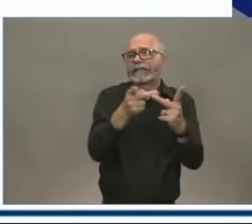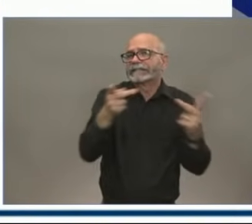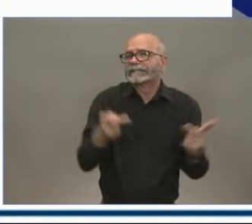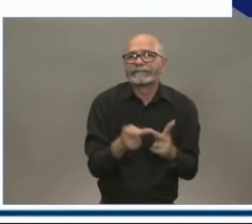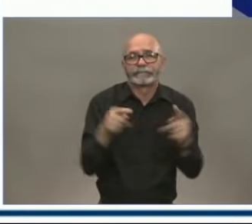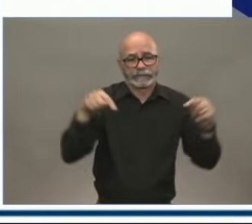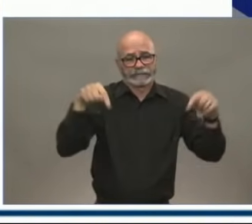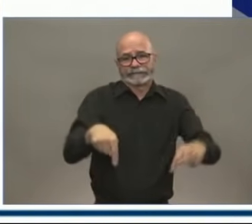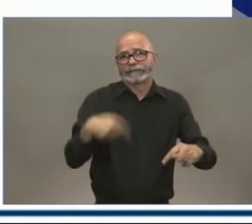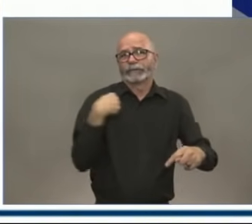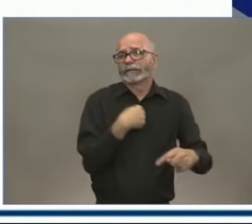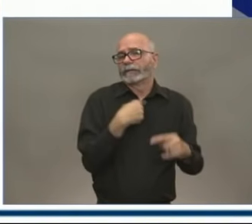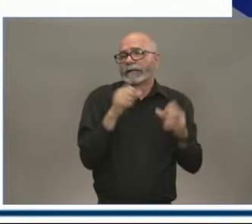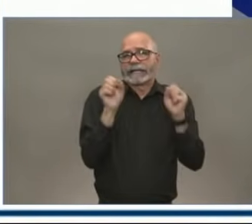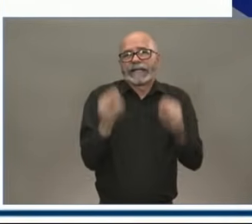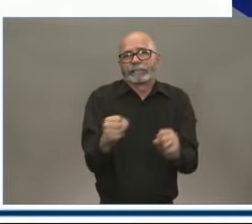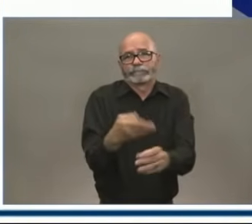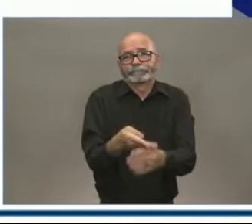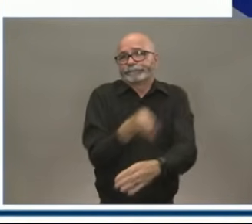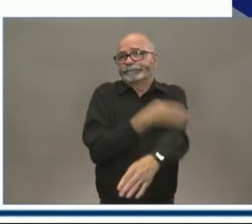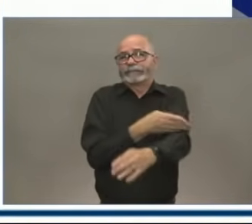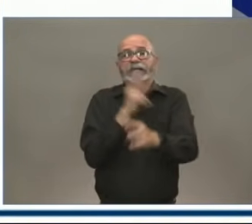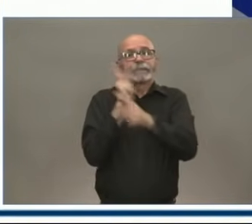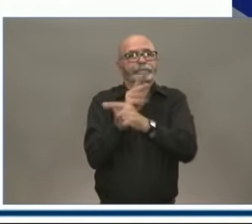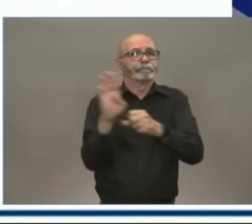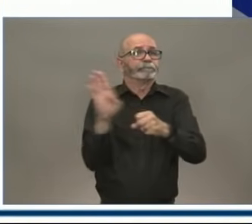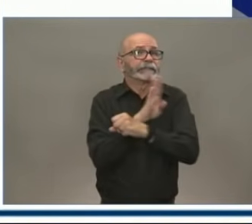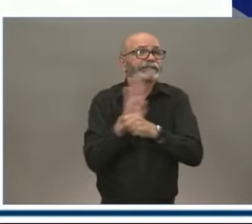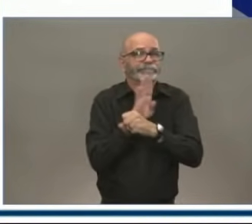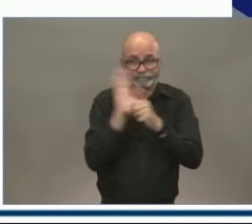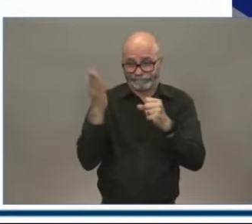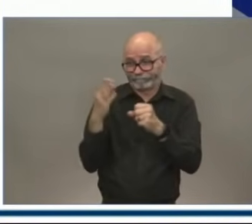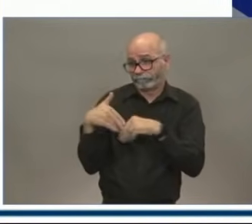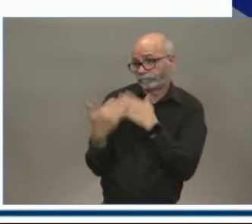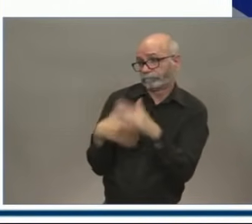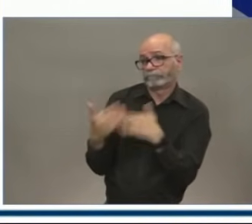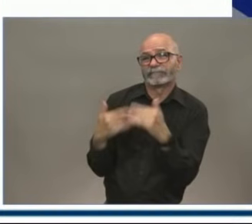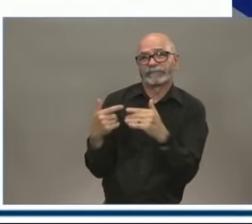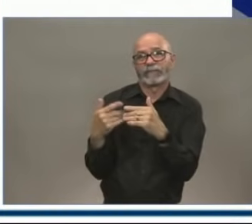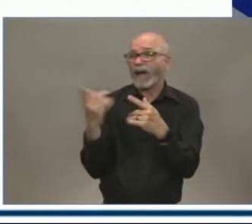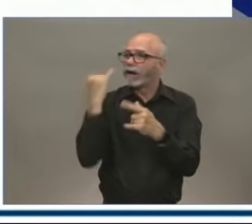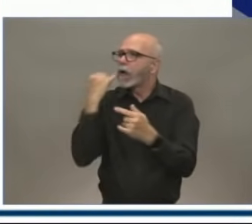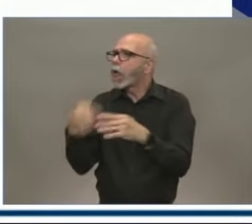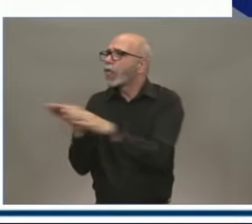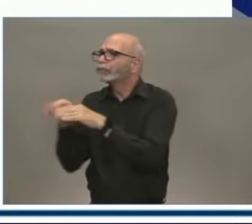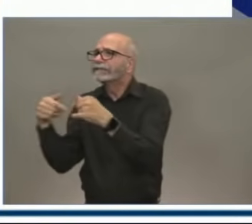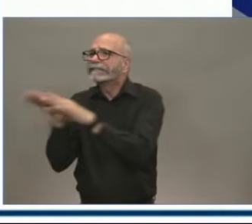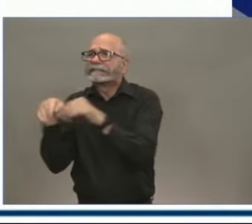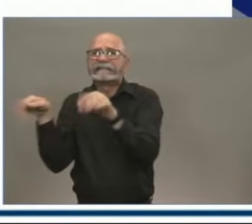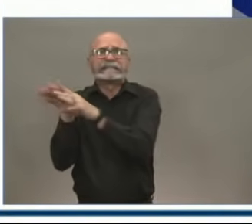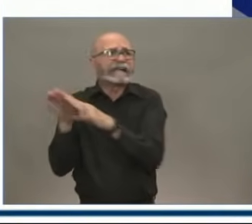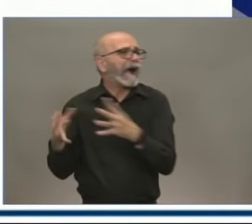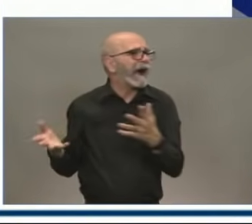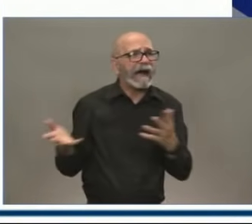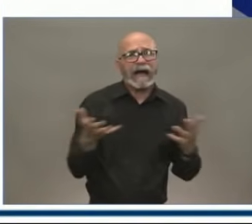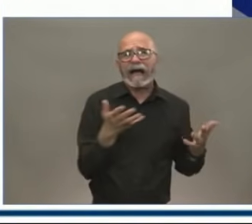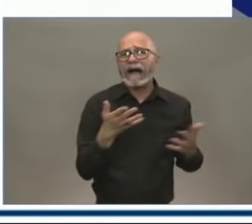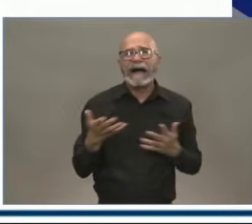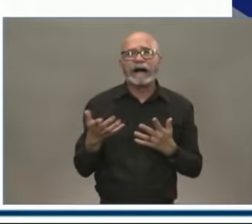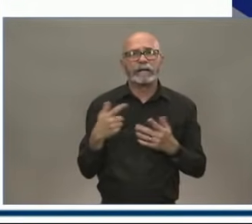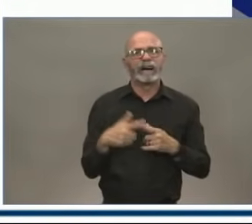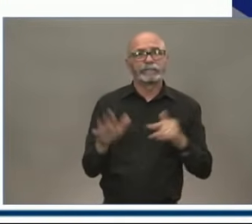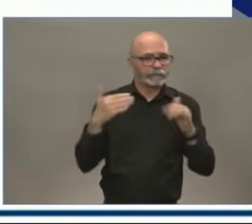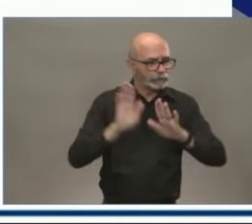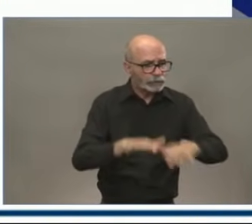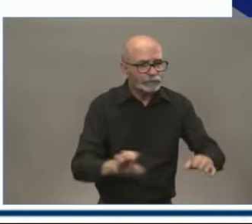to try to support those businesses who are being forced to close. At the same time, making sure that our children are being educated in the right